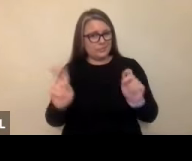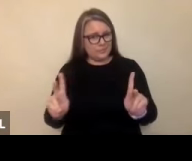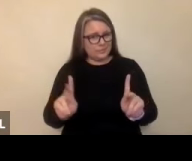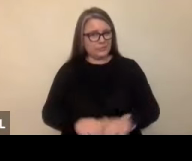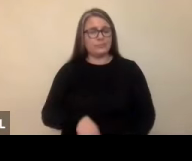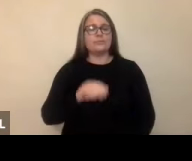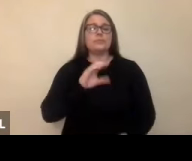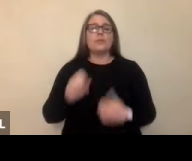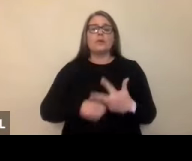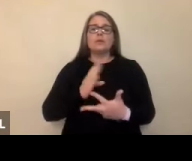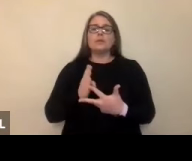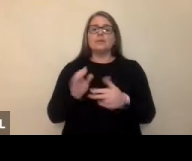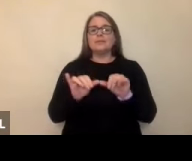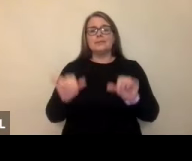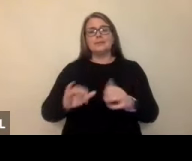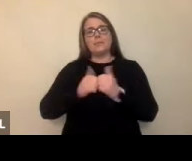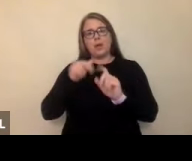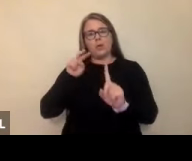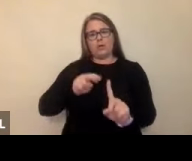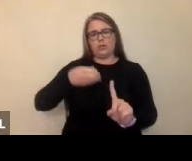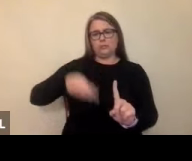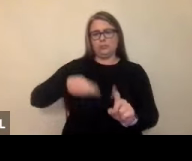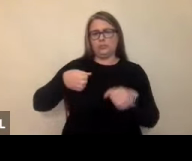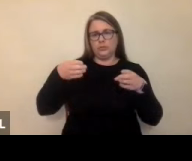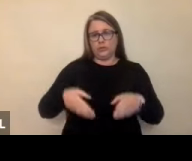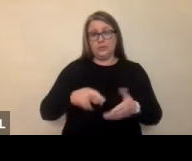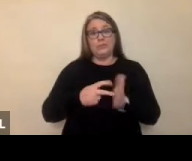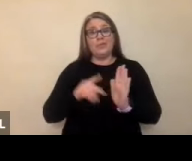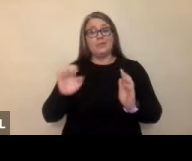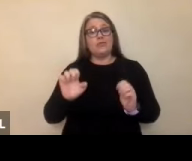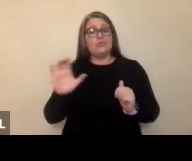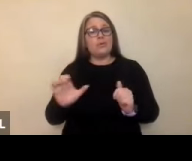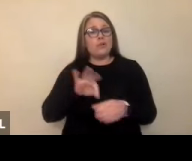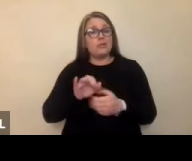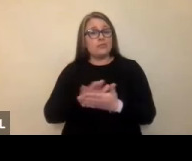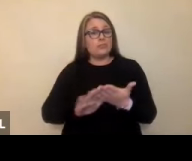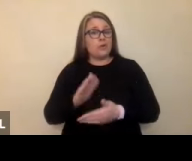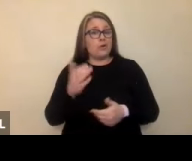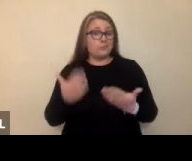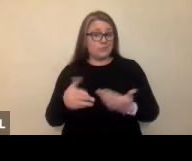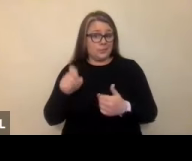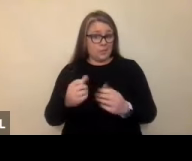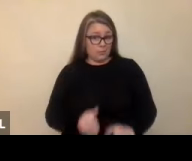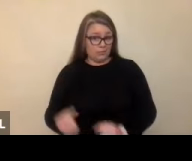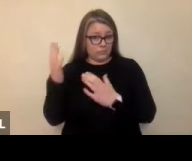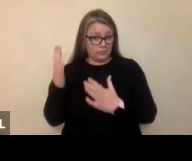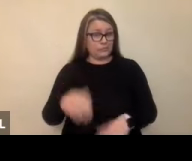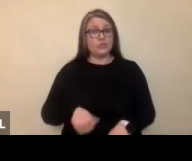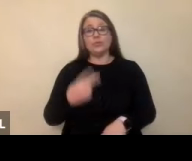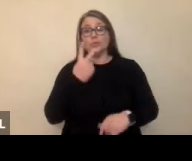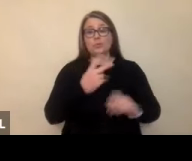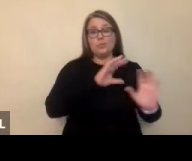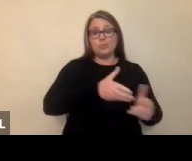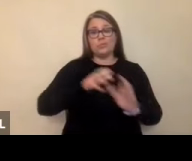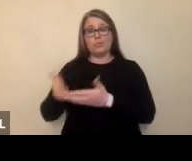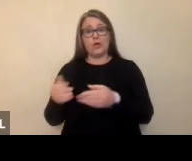And so this might include the end of the Electoral College, the end of two-party systems, this winner-take-all system that literally erases huge